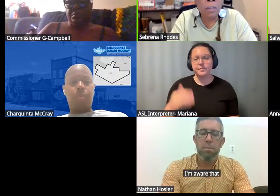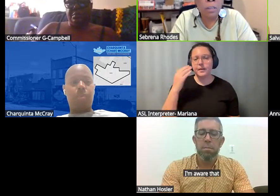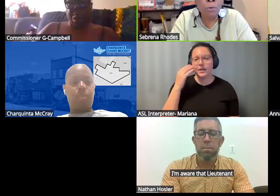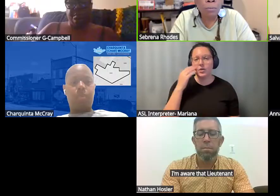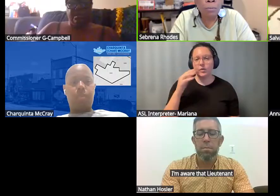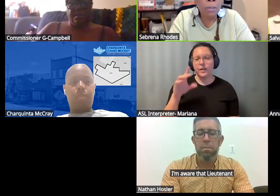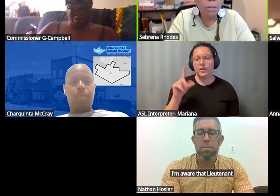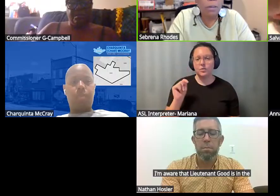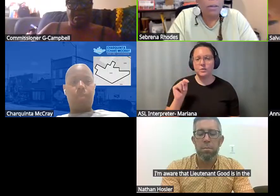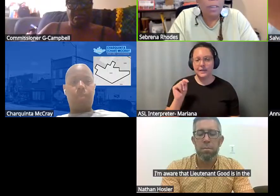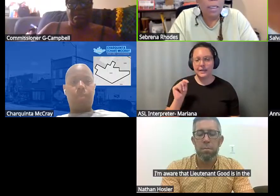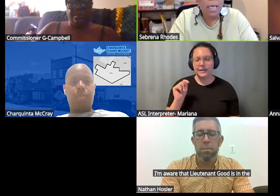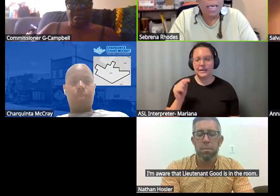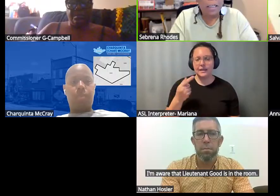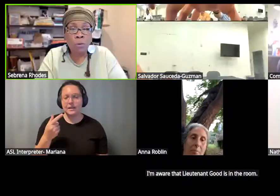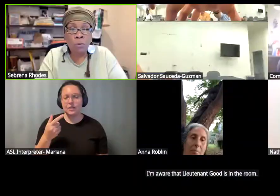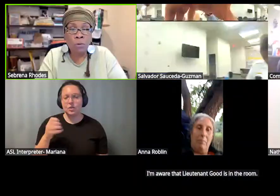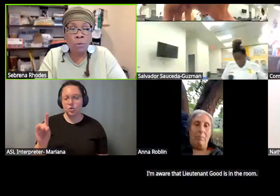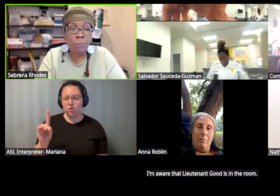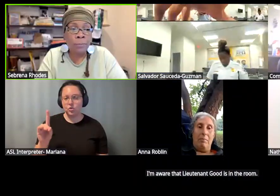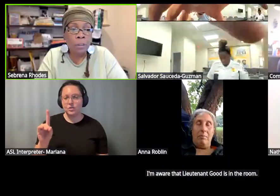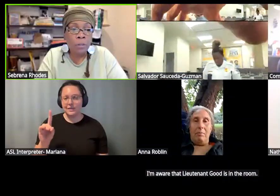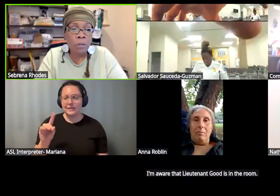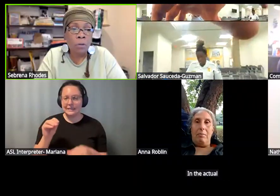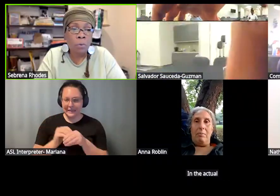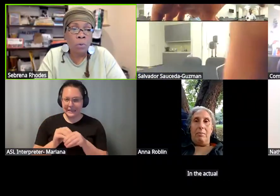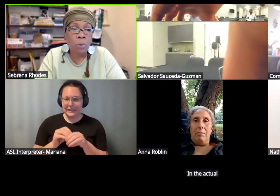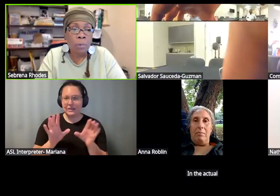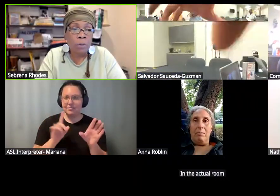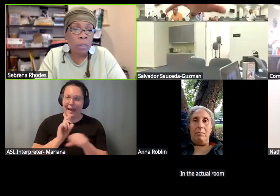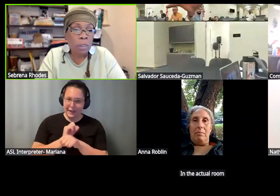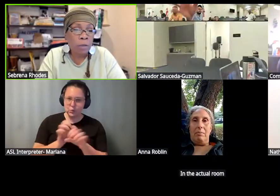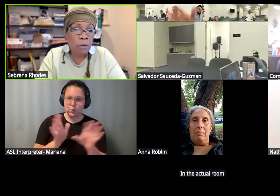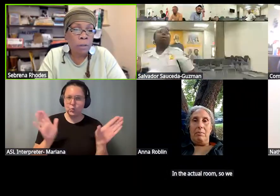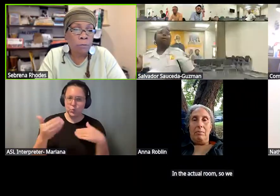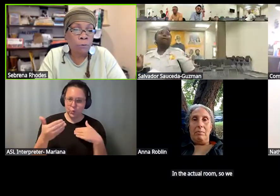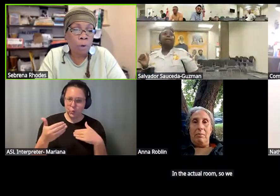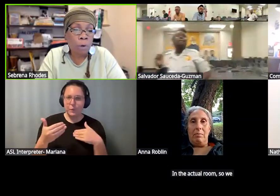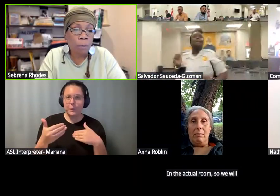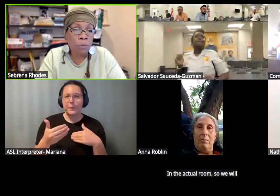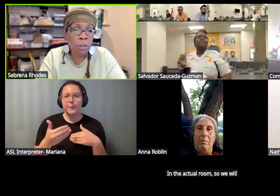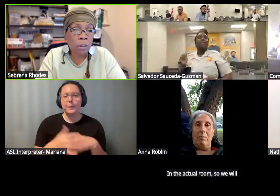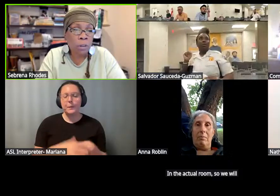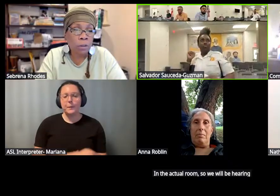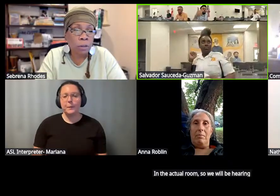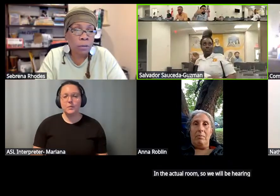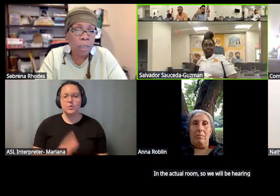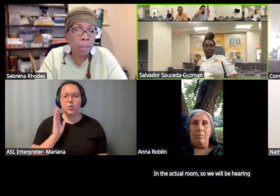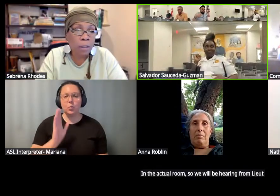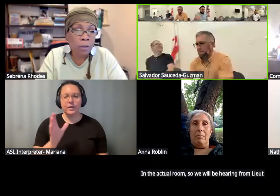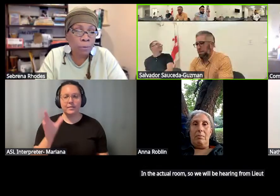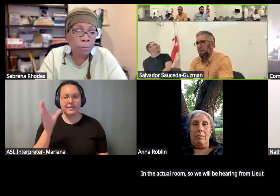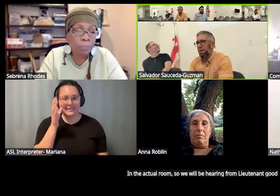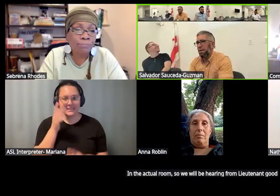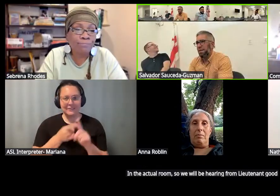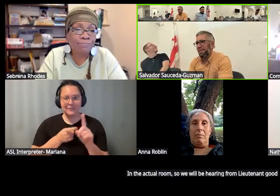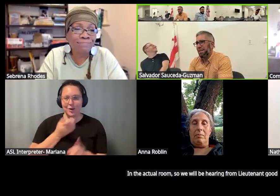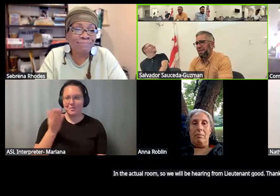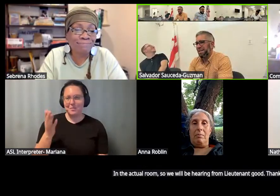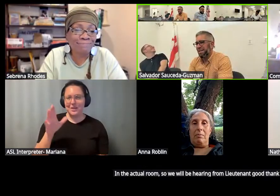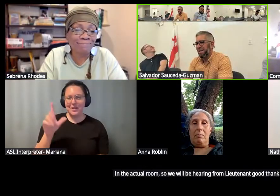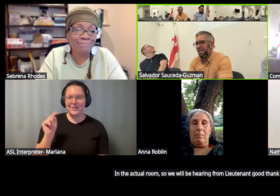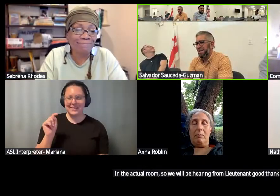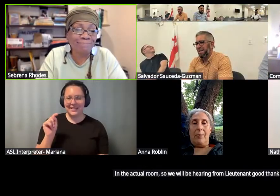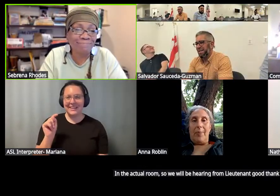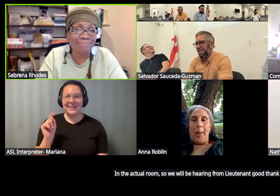in the room, in the actual room. So we will be hearing from Lieutenant Good. Oh. Thank you. Let me